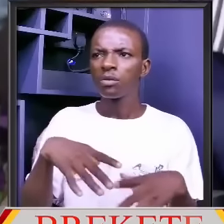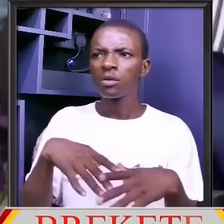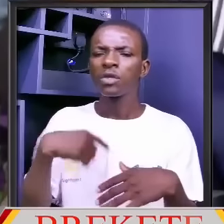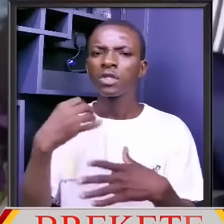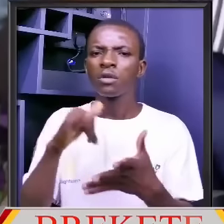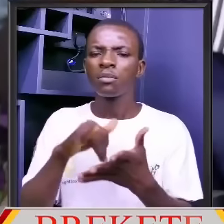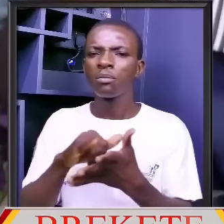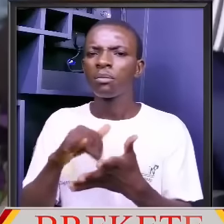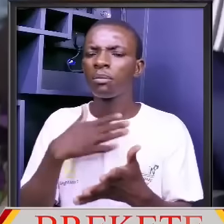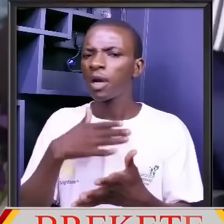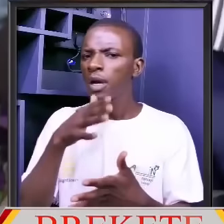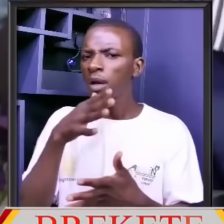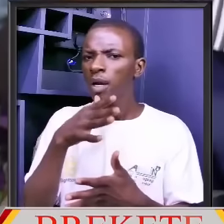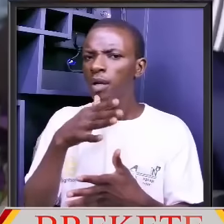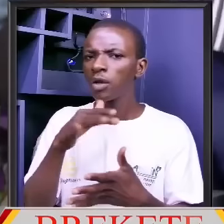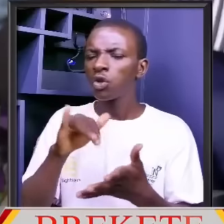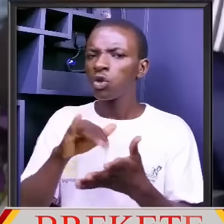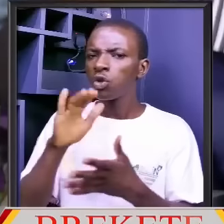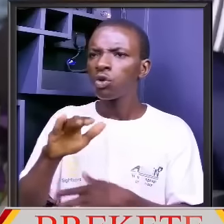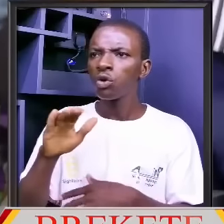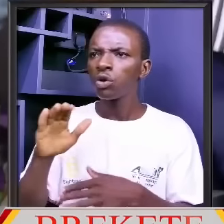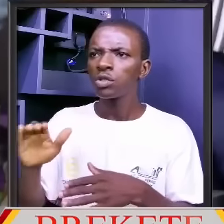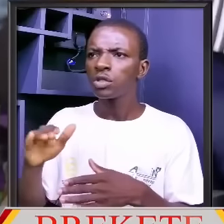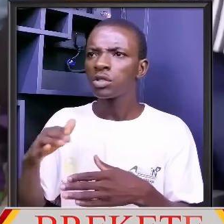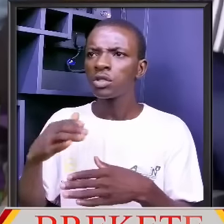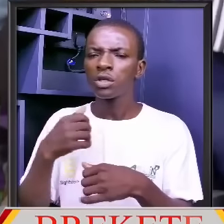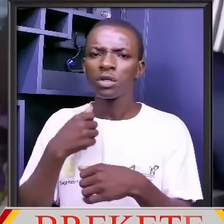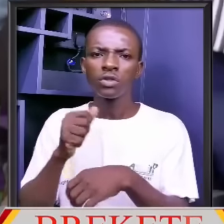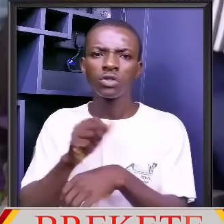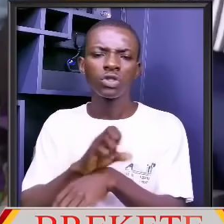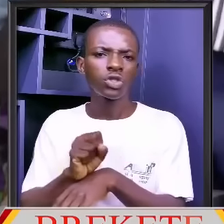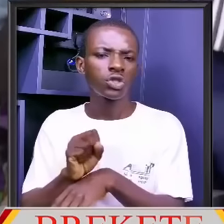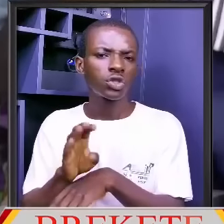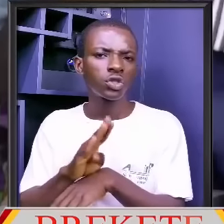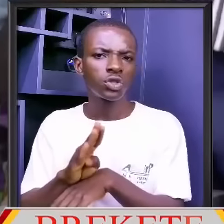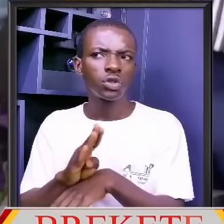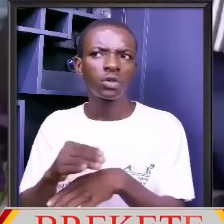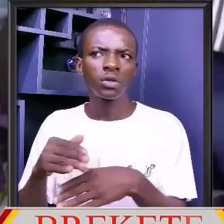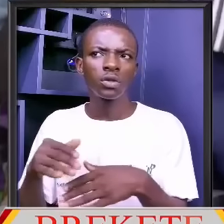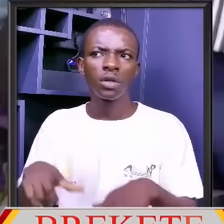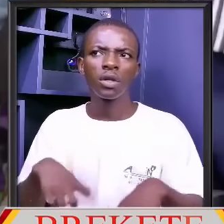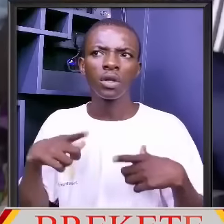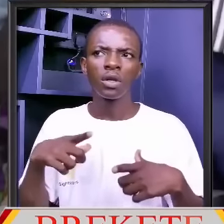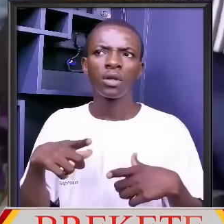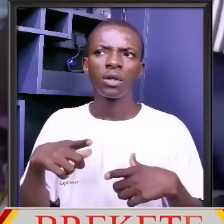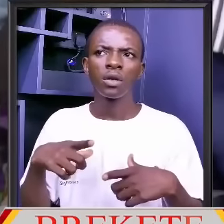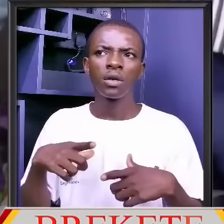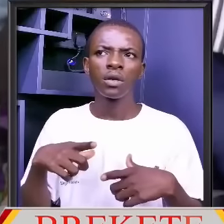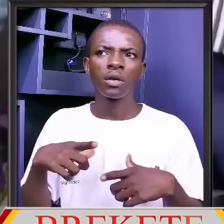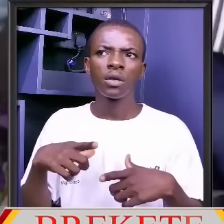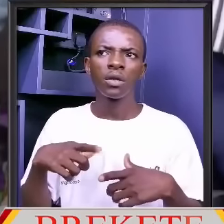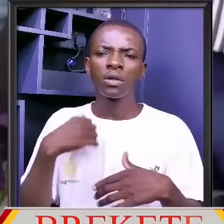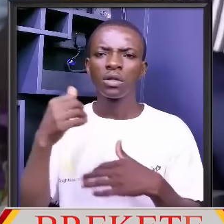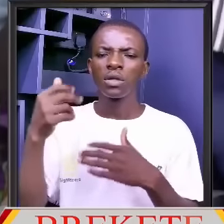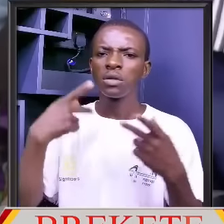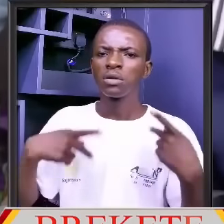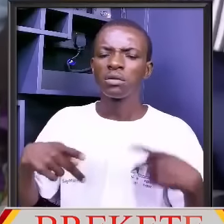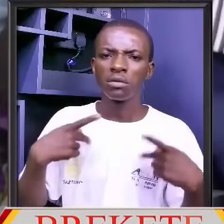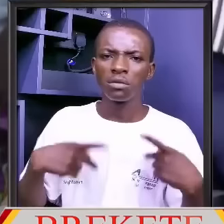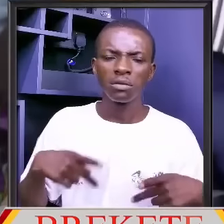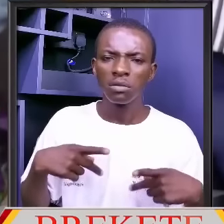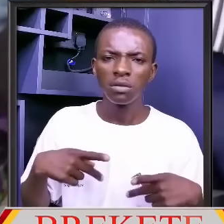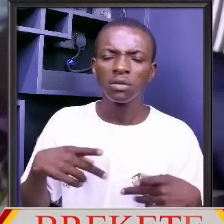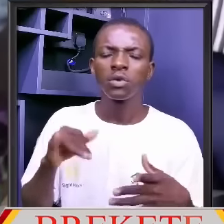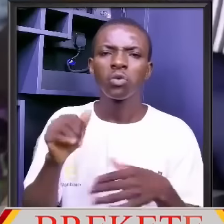go tell my mama. Say, are your pikin? He don't get shop for ring road, though. He dey leave. My mama say, na a shower I dey do. Me, I not